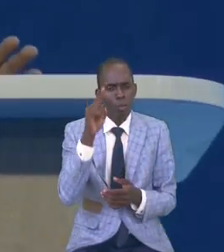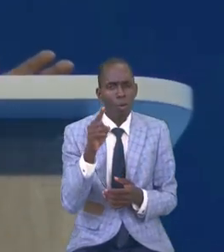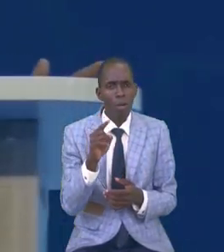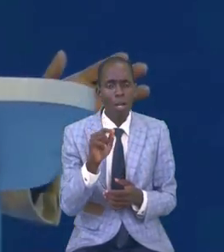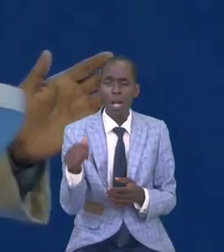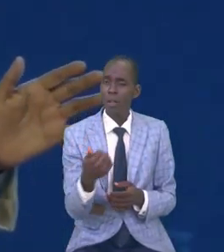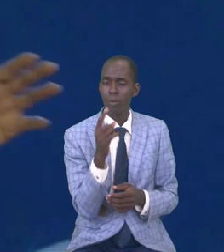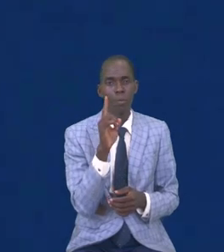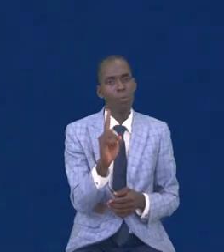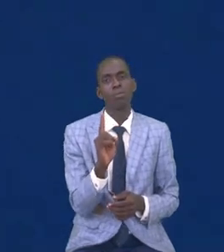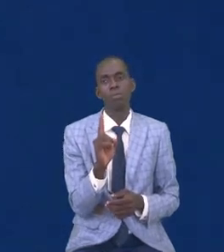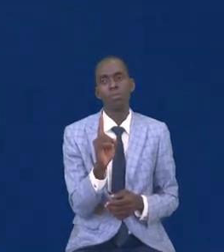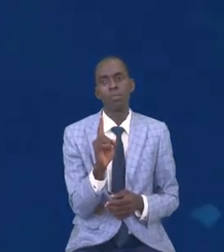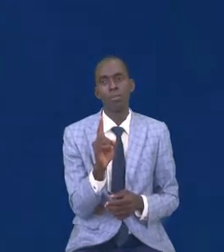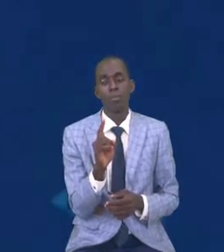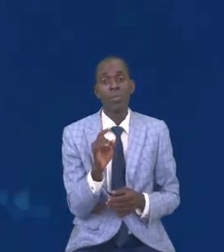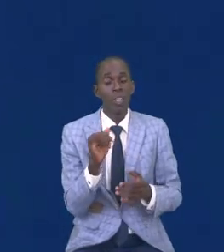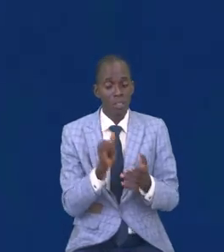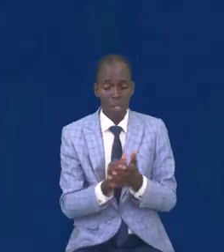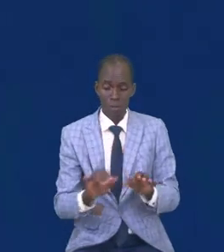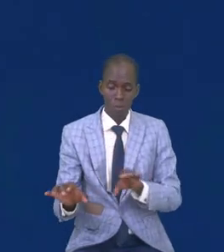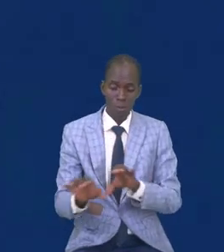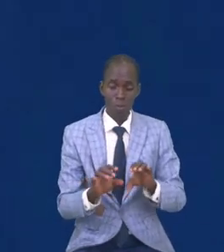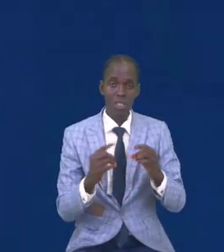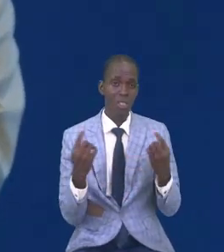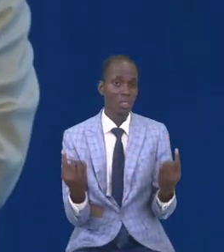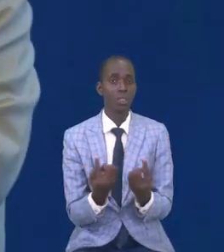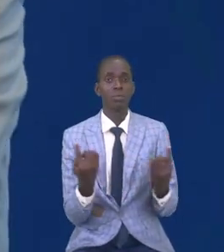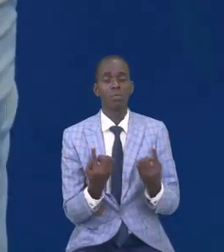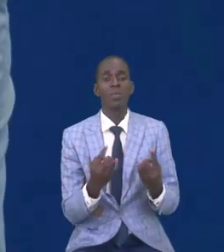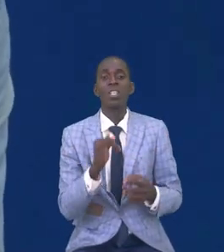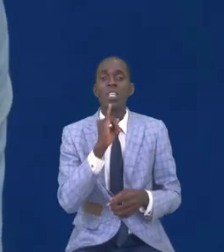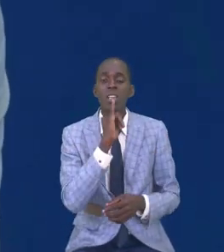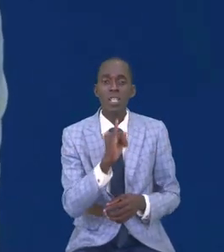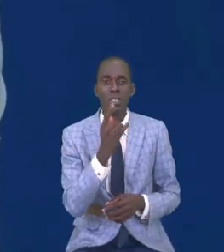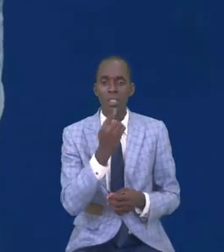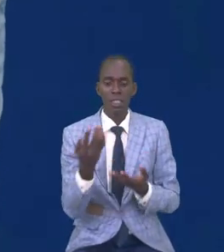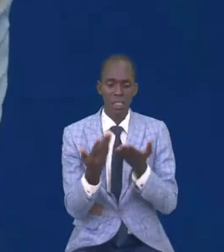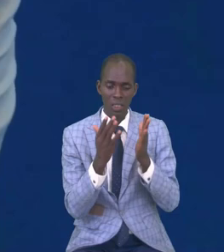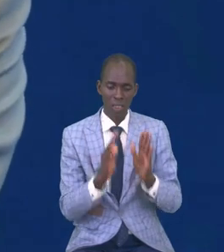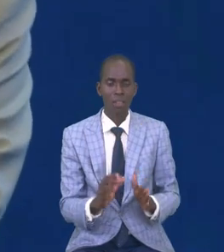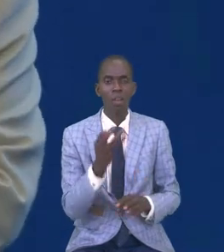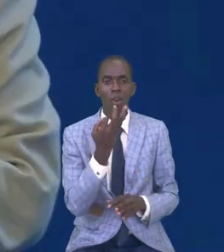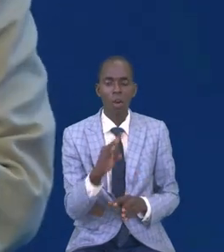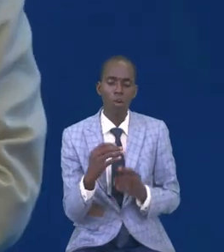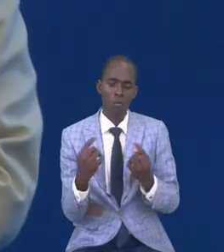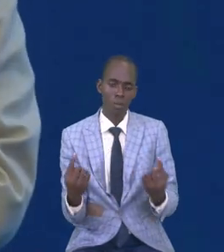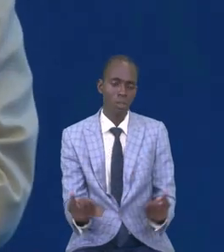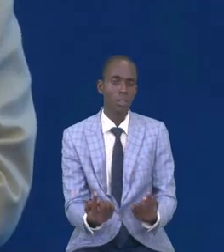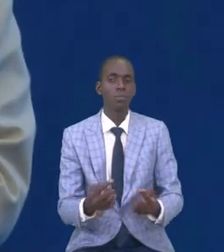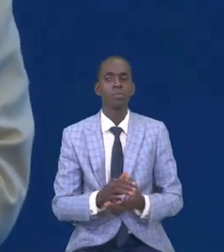Whosoever committeth sin is the servant of